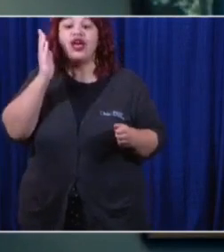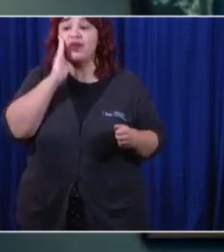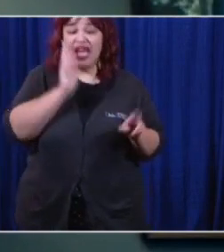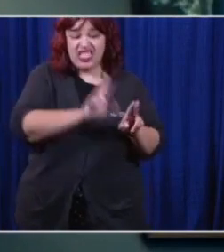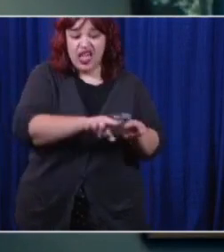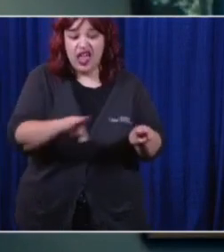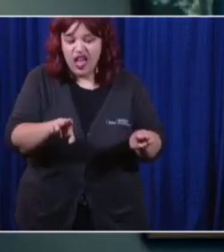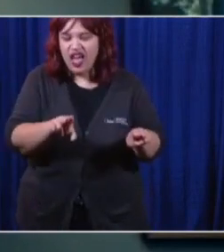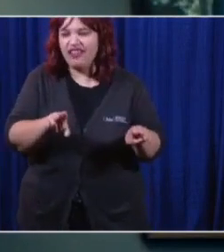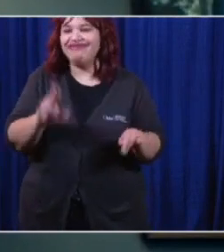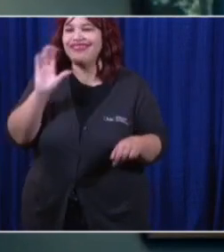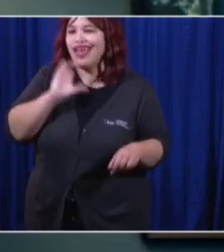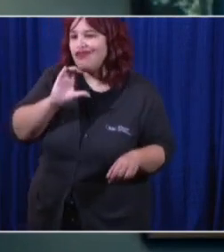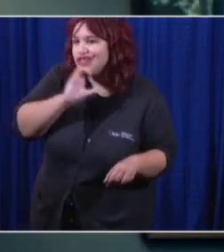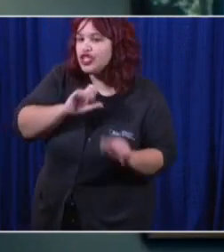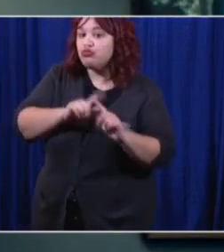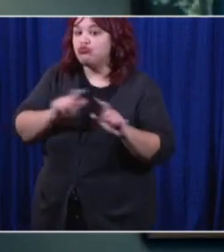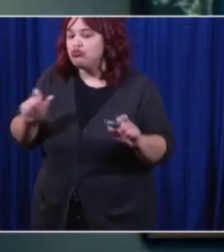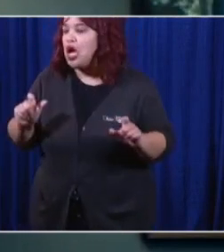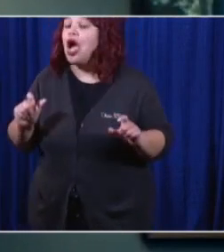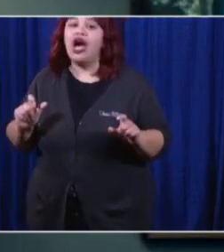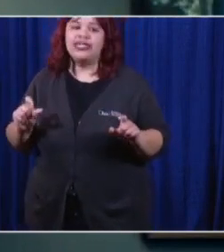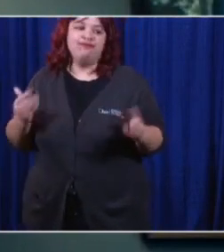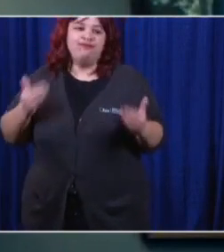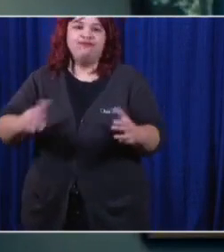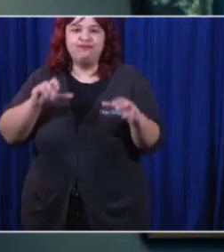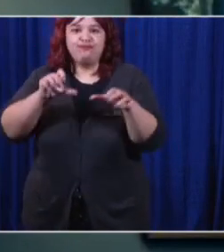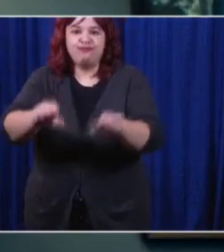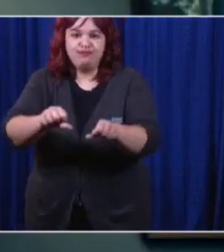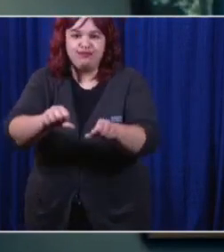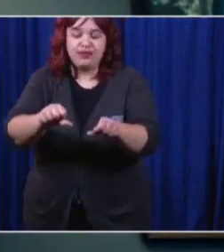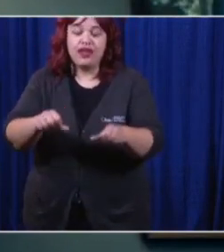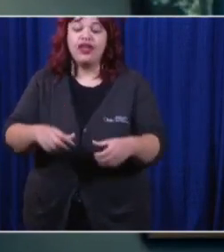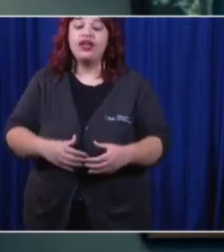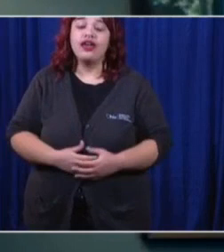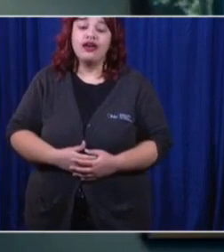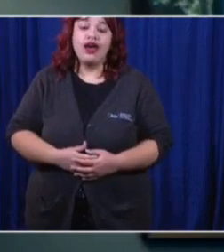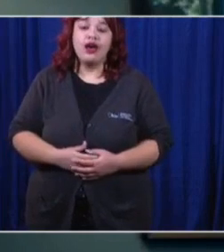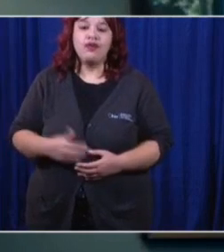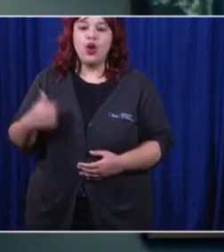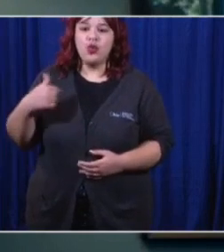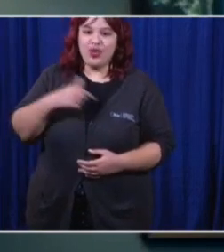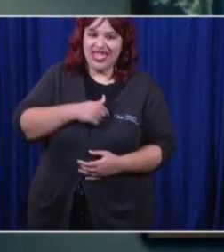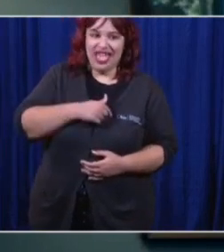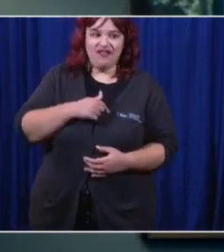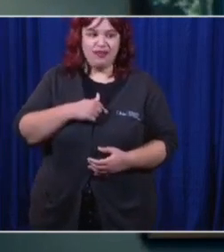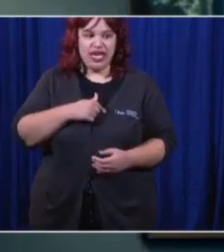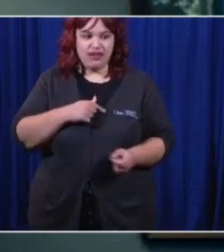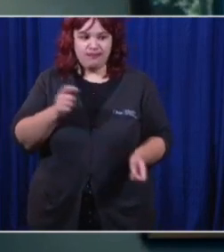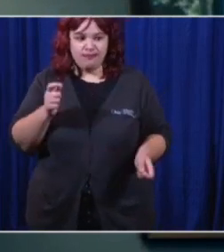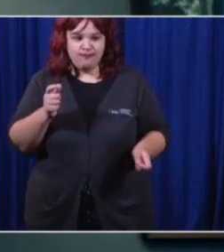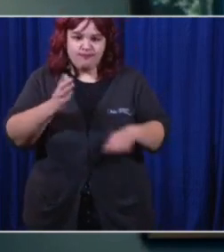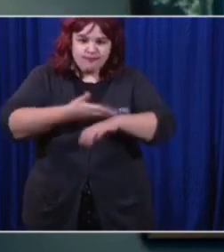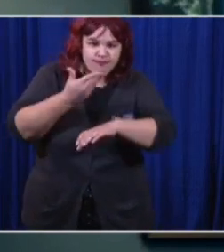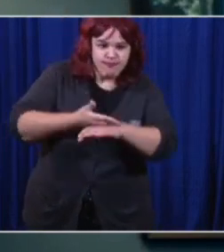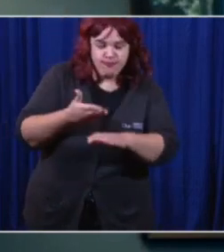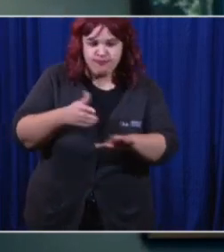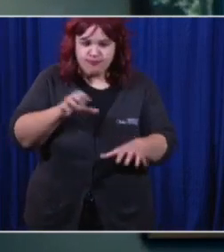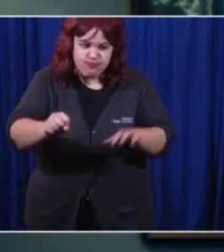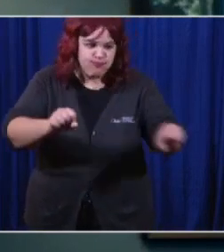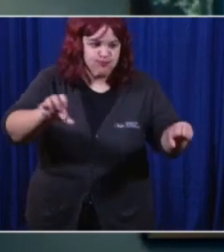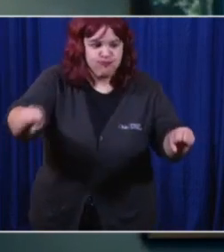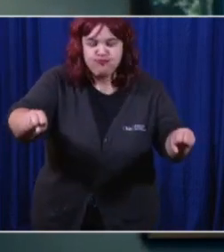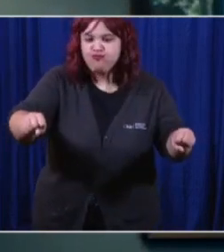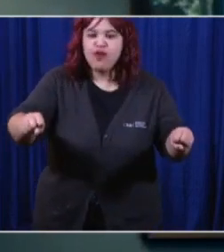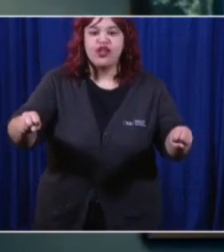have along these previous months to make more spaces appropriate for COVID patients so that having the negative pressure. And big shout